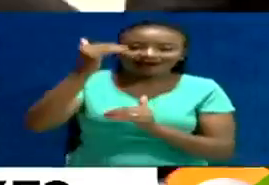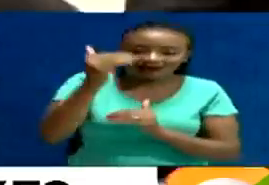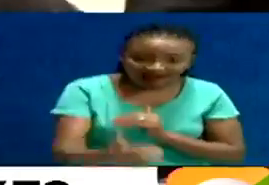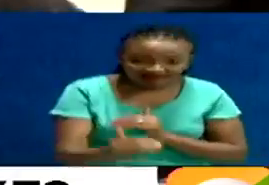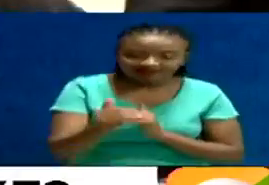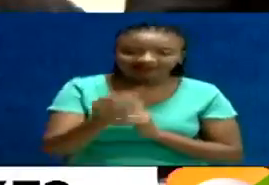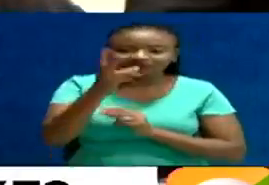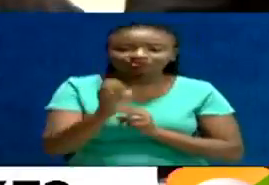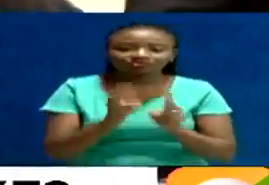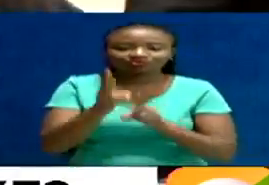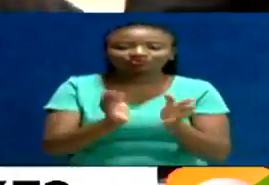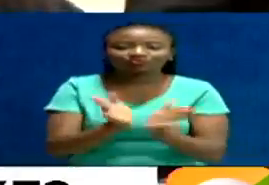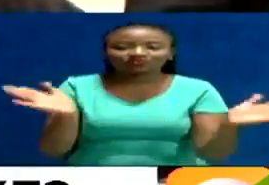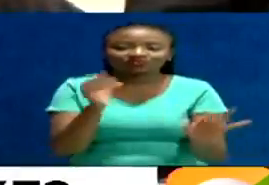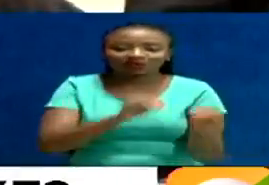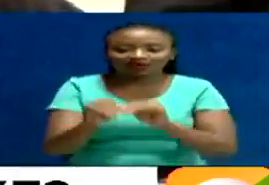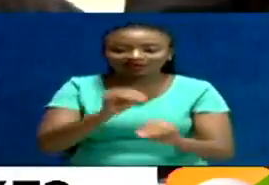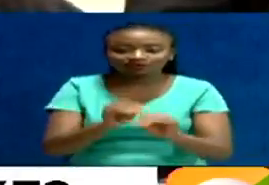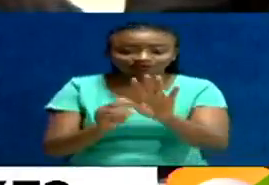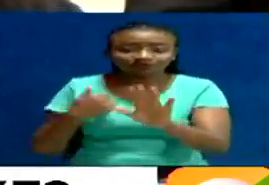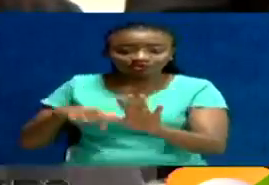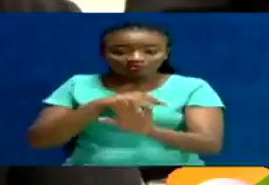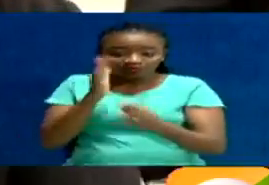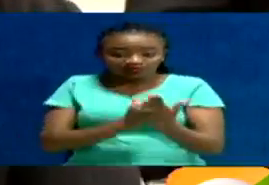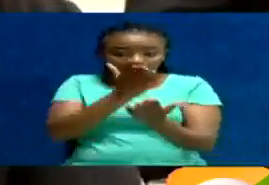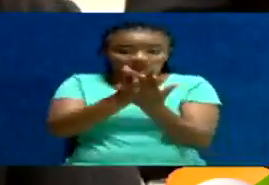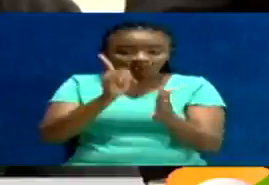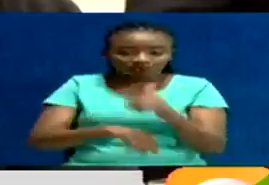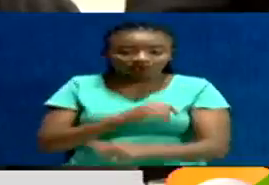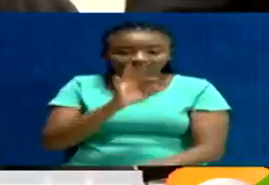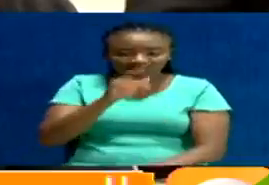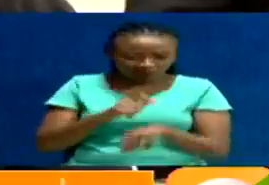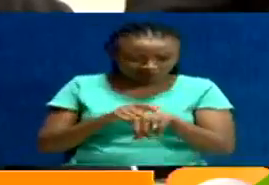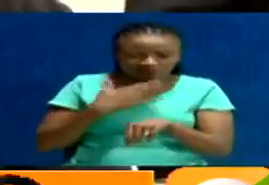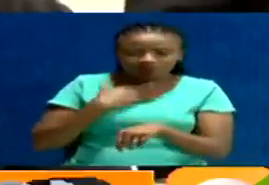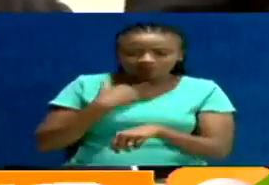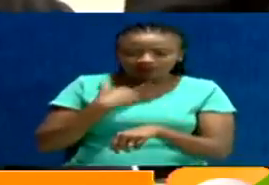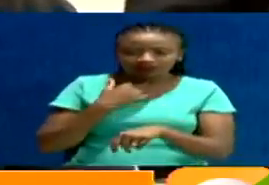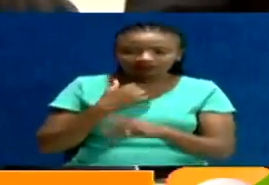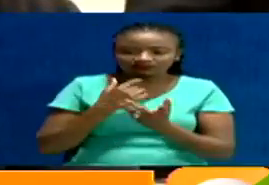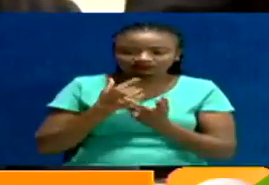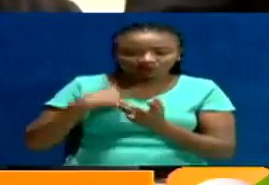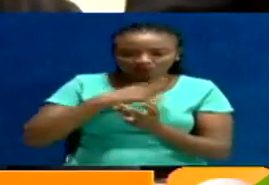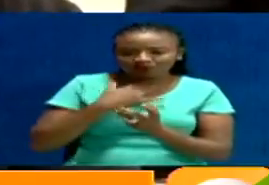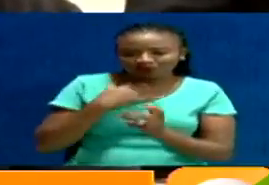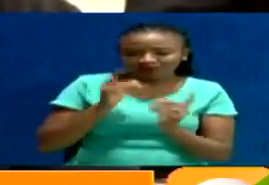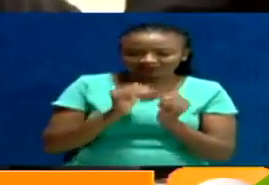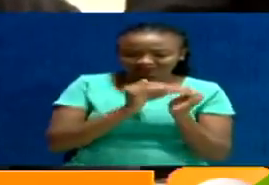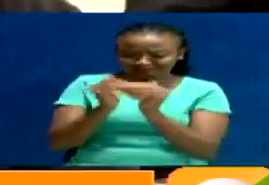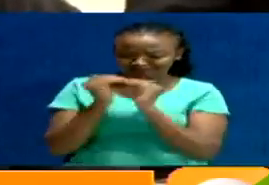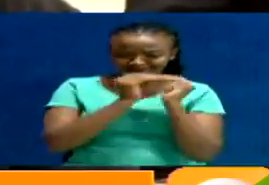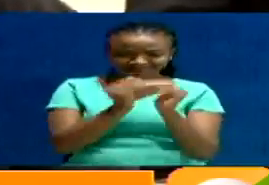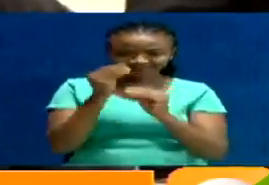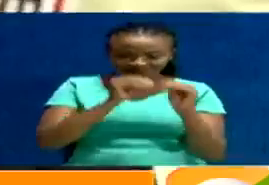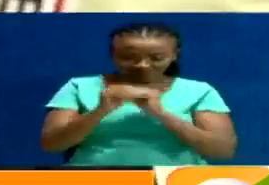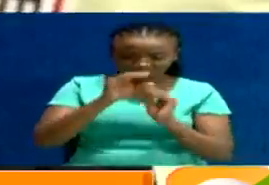that to ensure a democratic, constitutional and inclusive process that is based on law